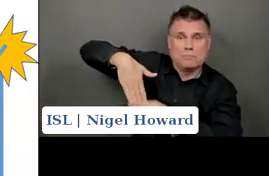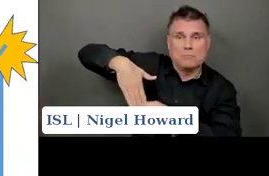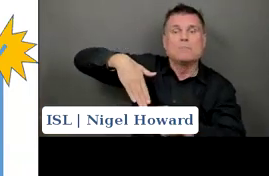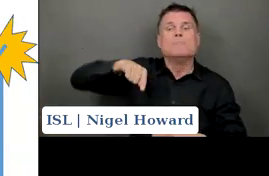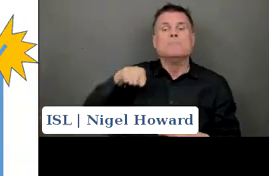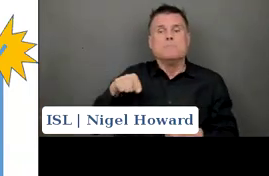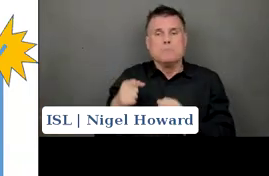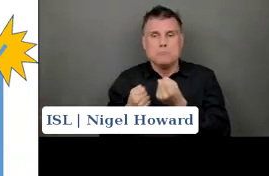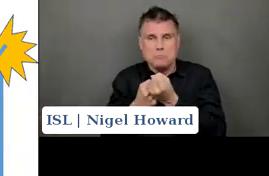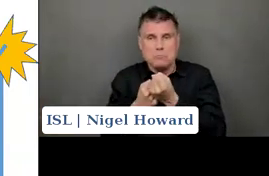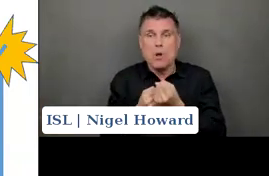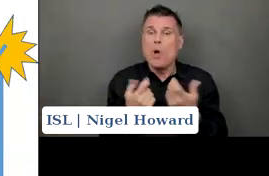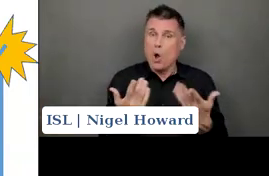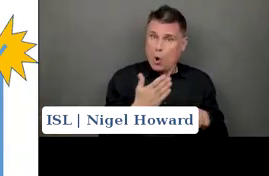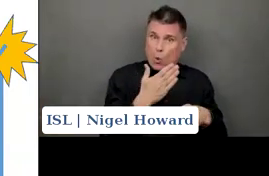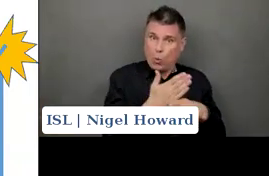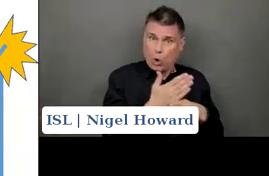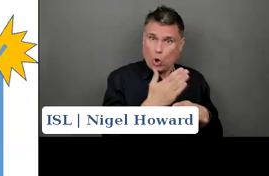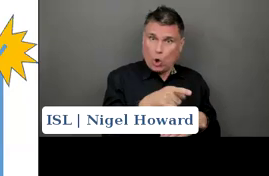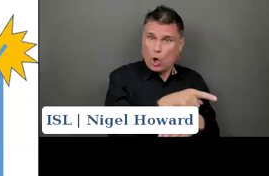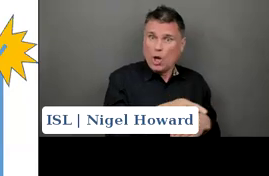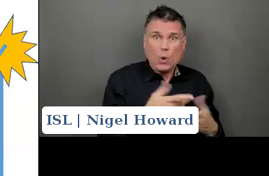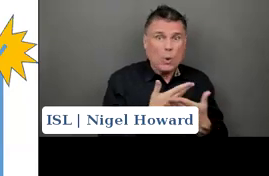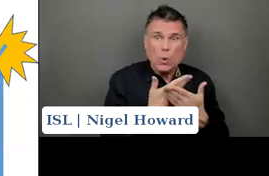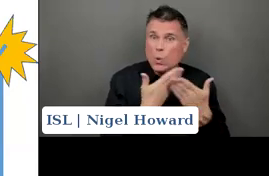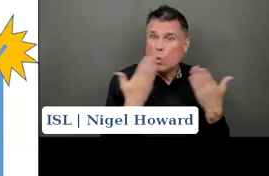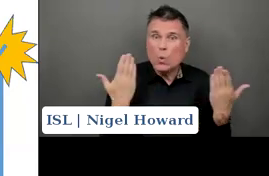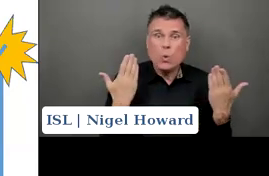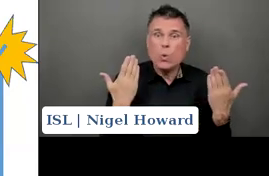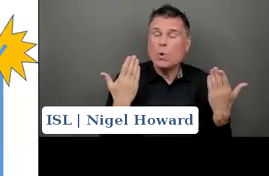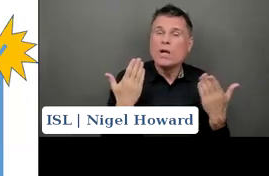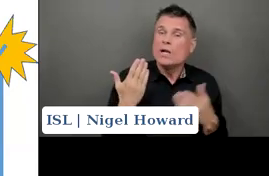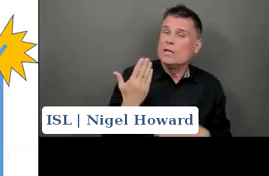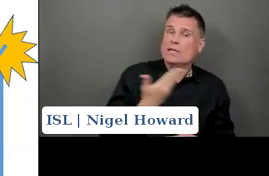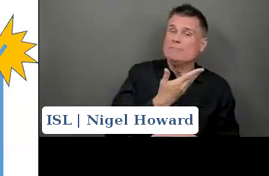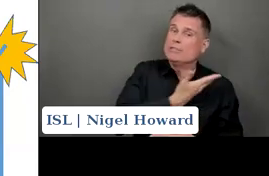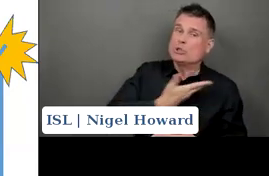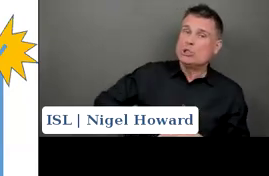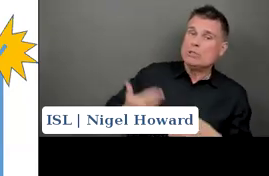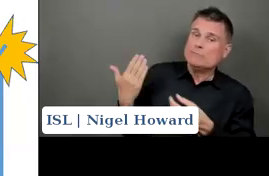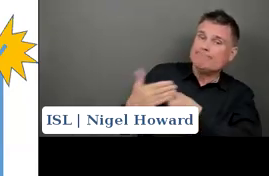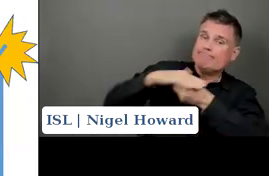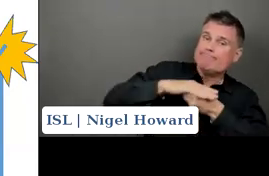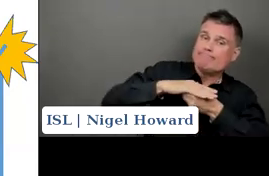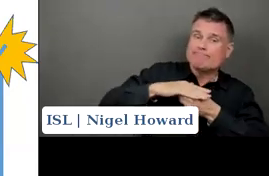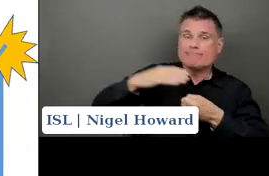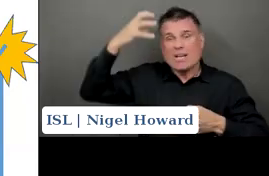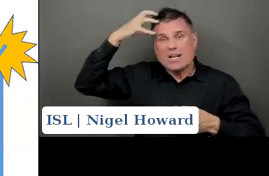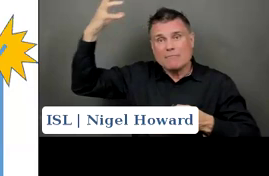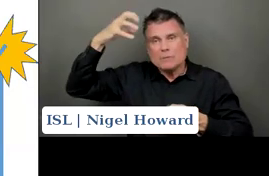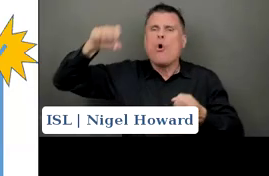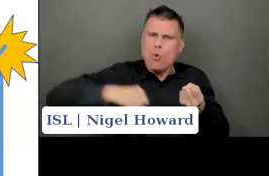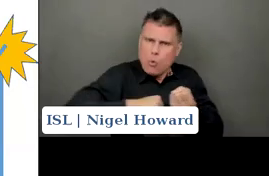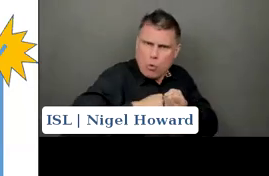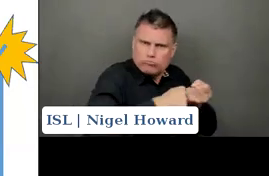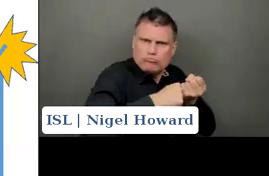so that they can get health and social security coverage. There's also, for example, examples of expansion of benefits of domestic workers